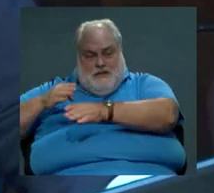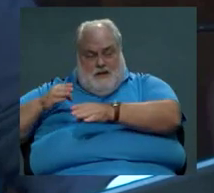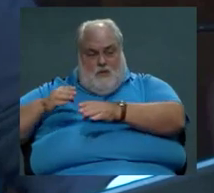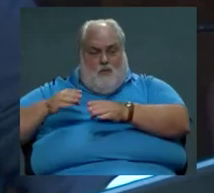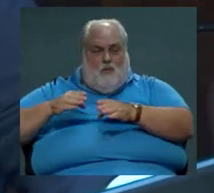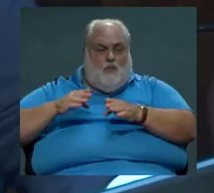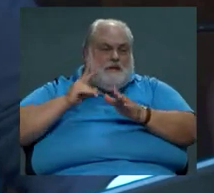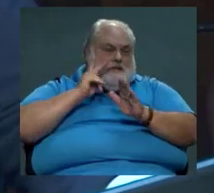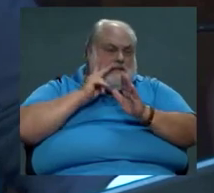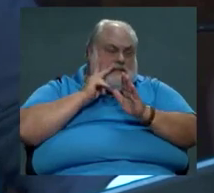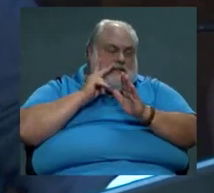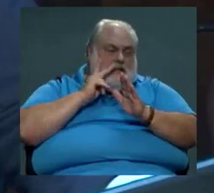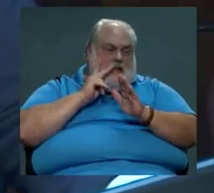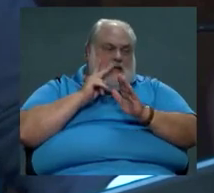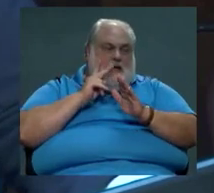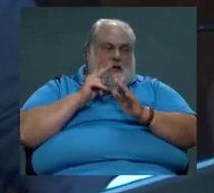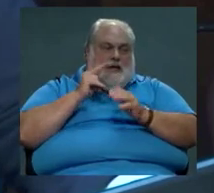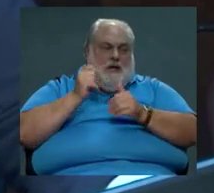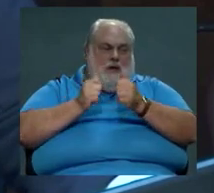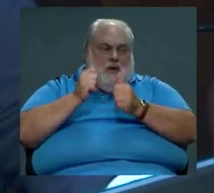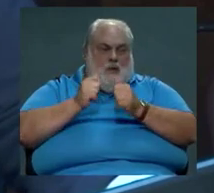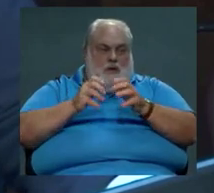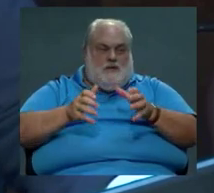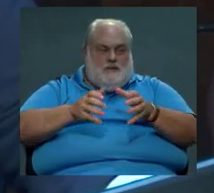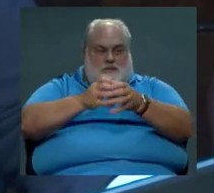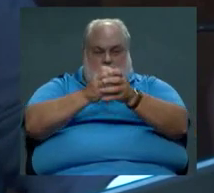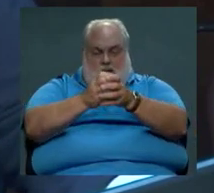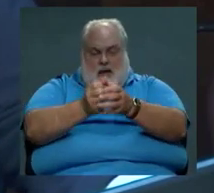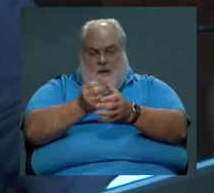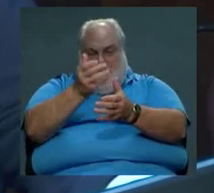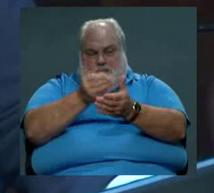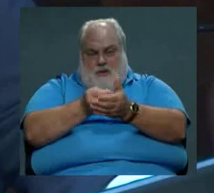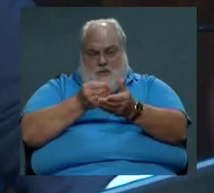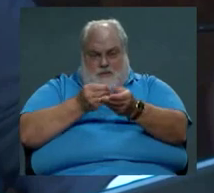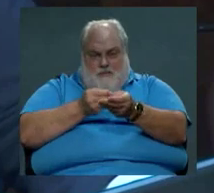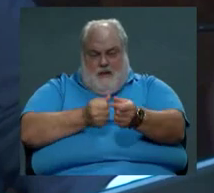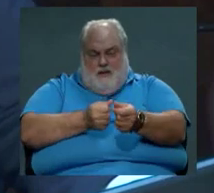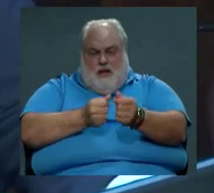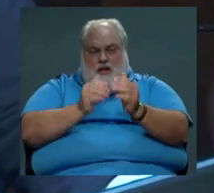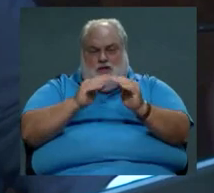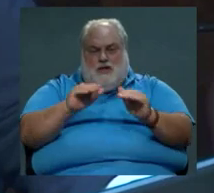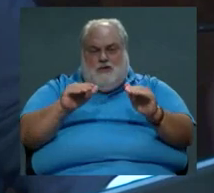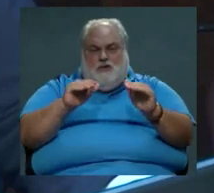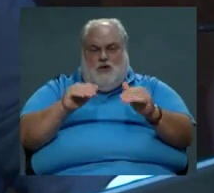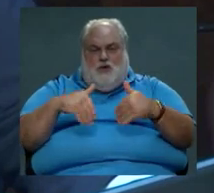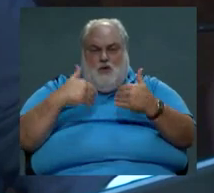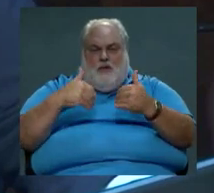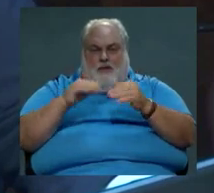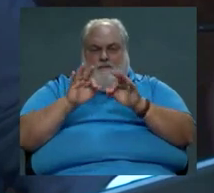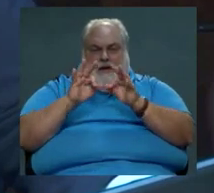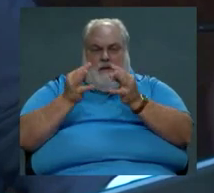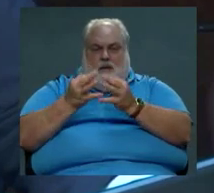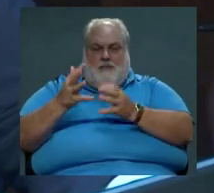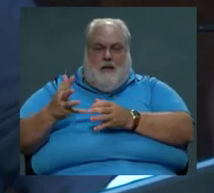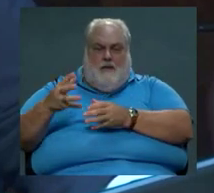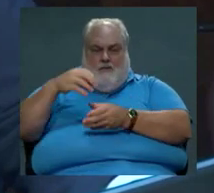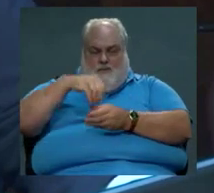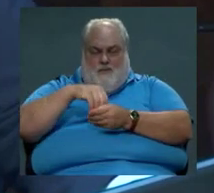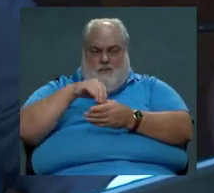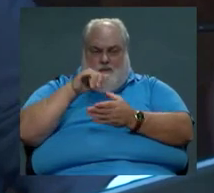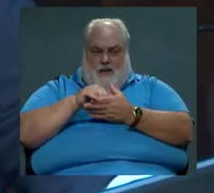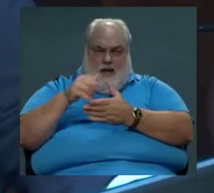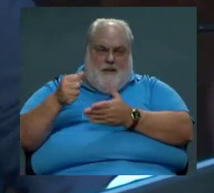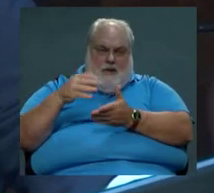students, we also know how much money we're spending on those those particular contracts and